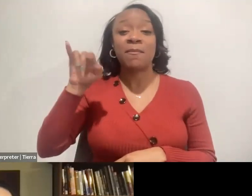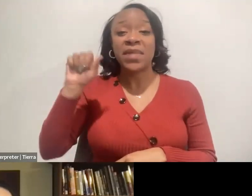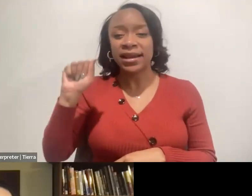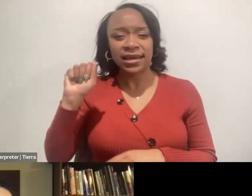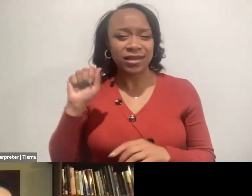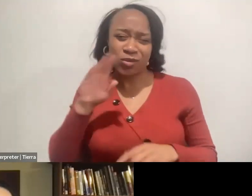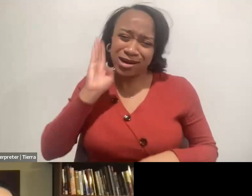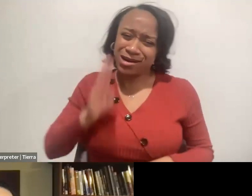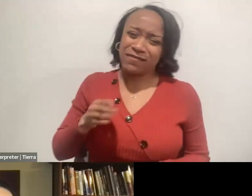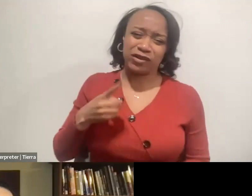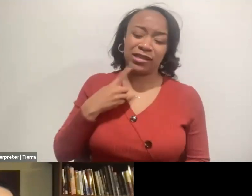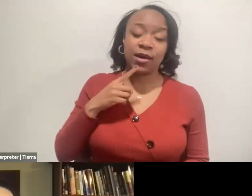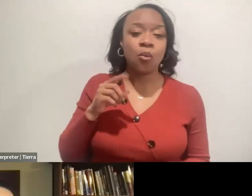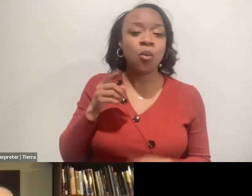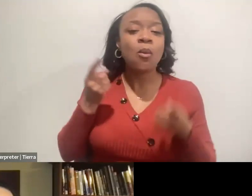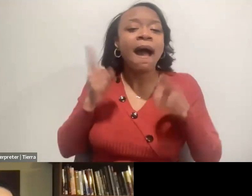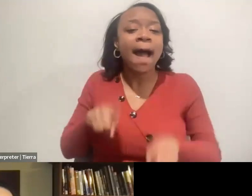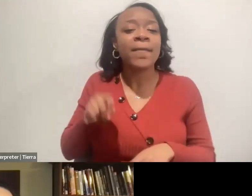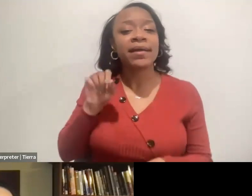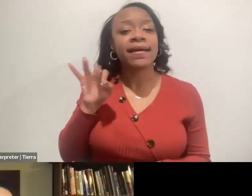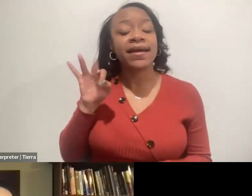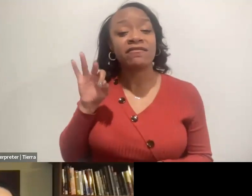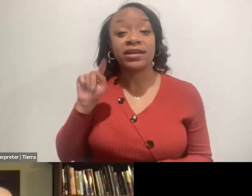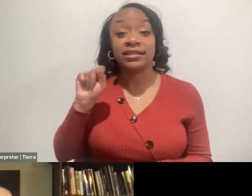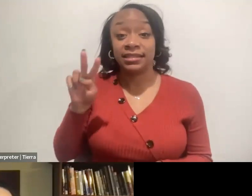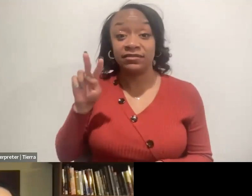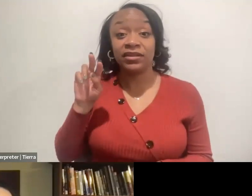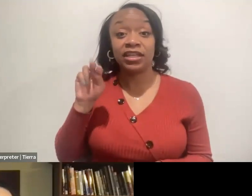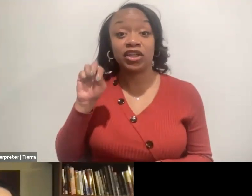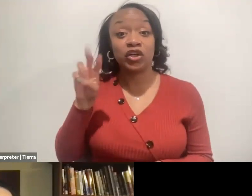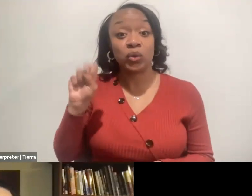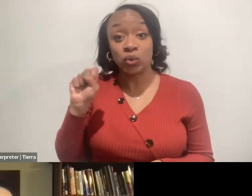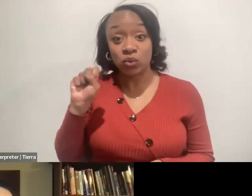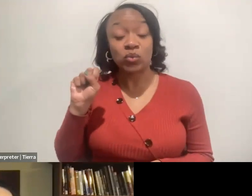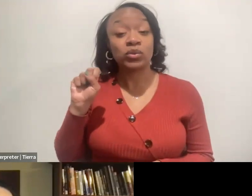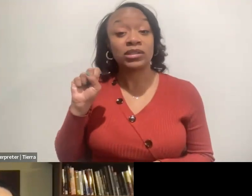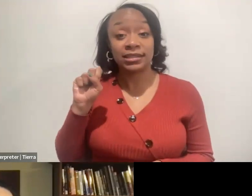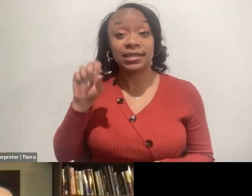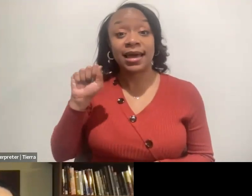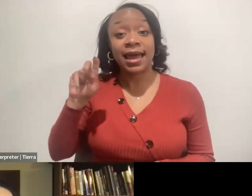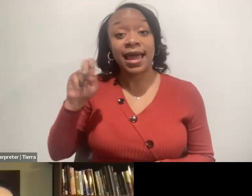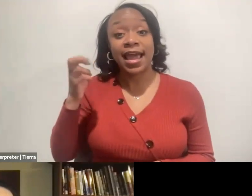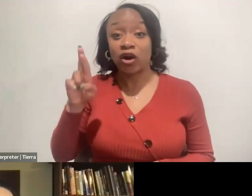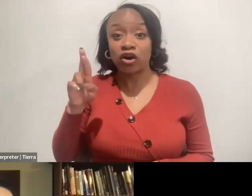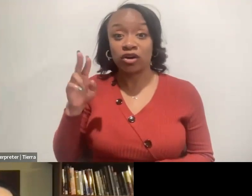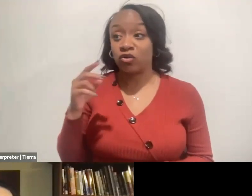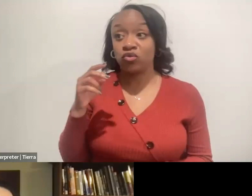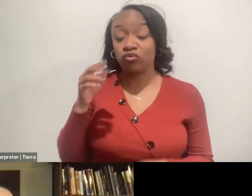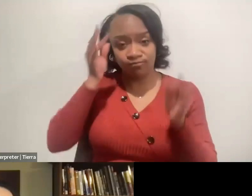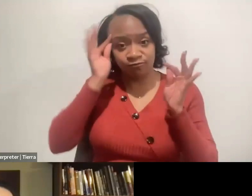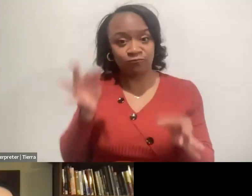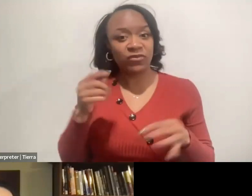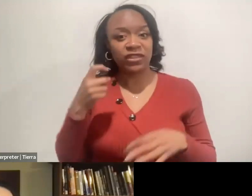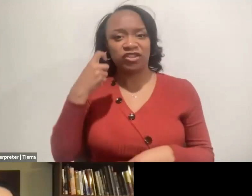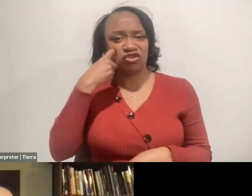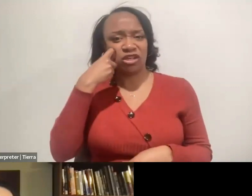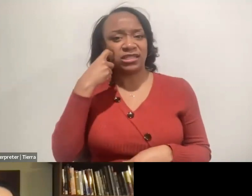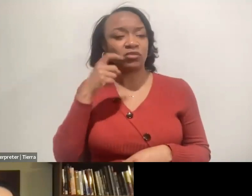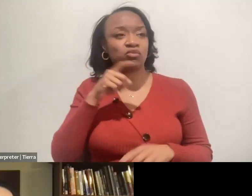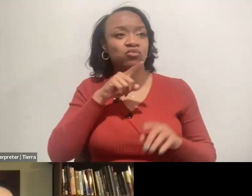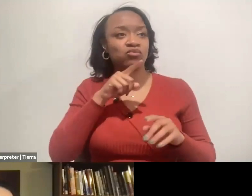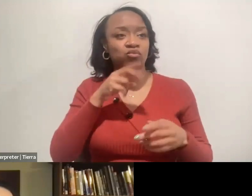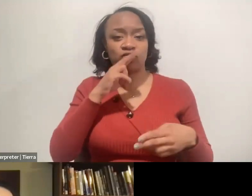happen to a TV news anchor who matter-of-factly had just referred to the Hamas